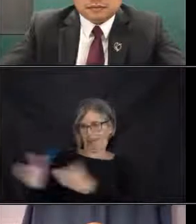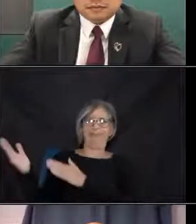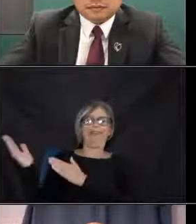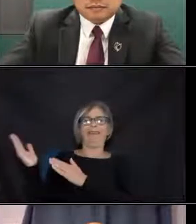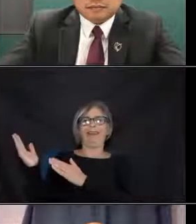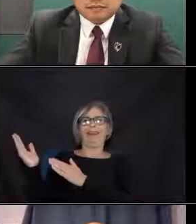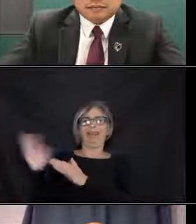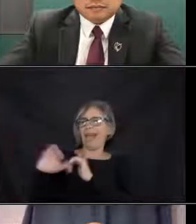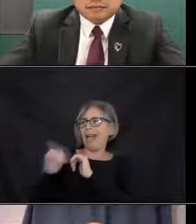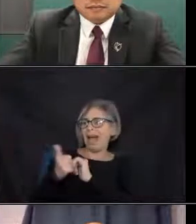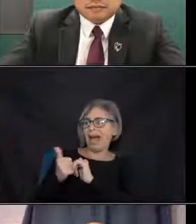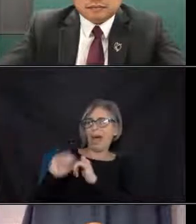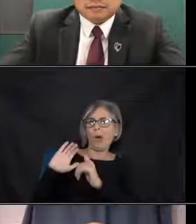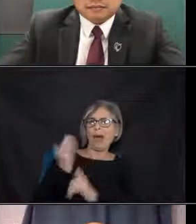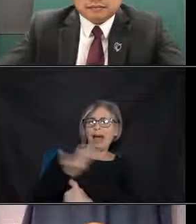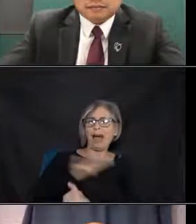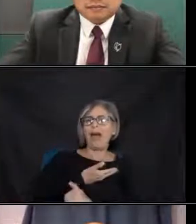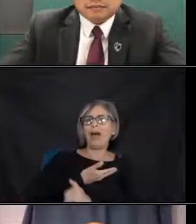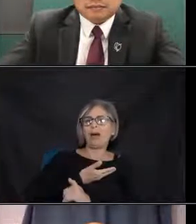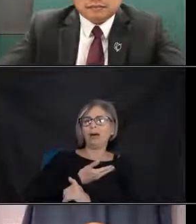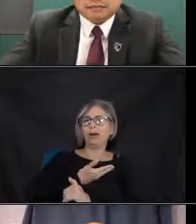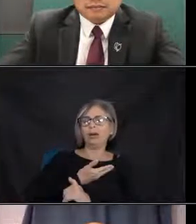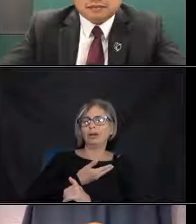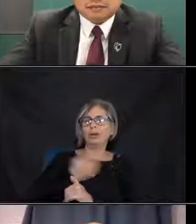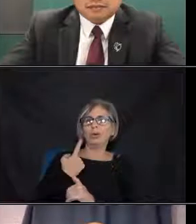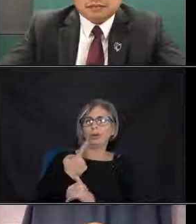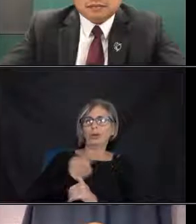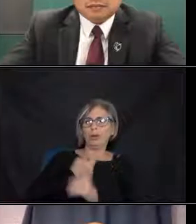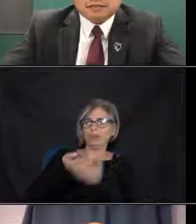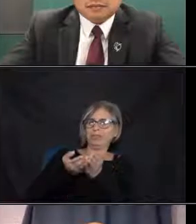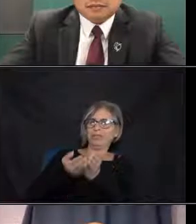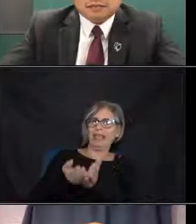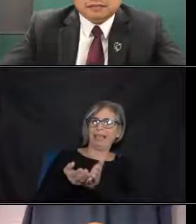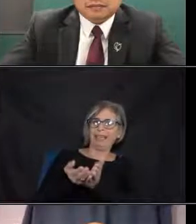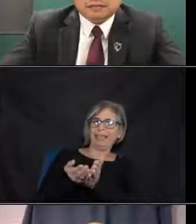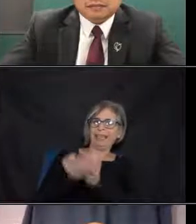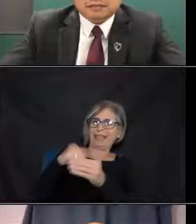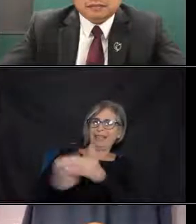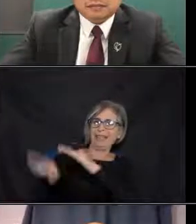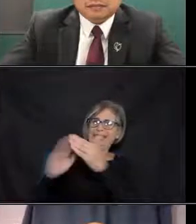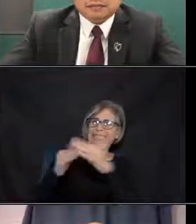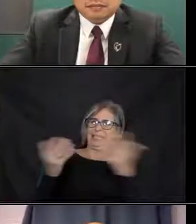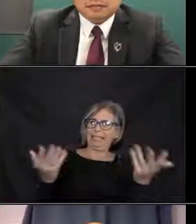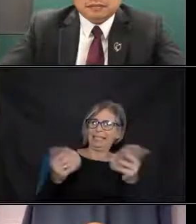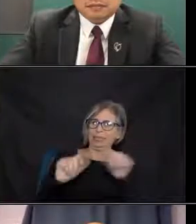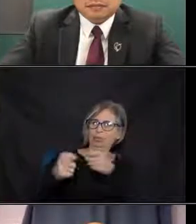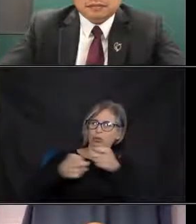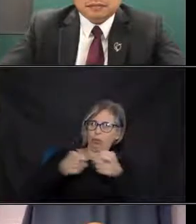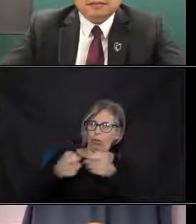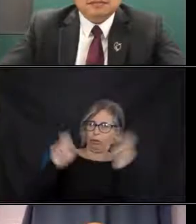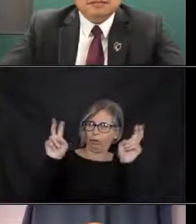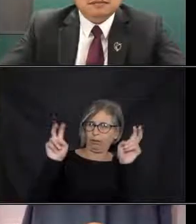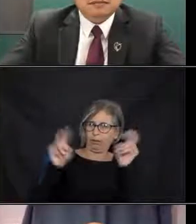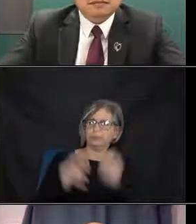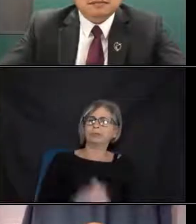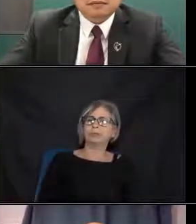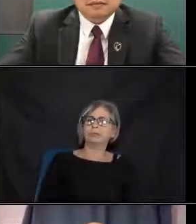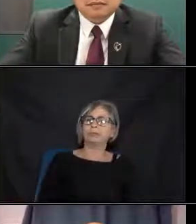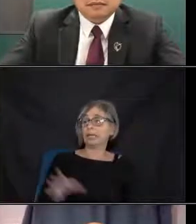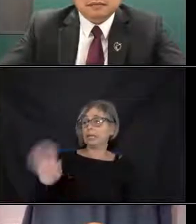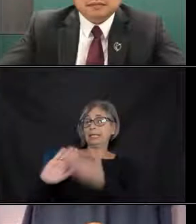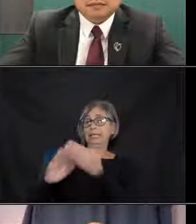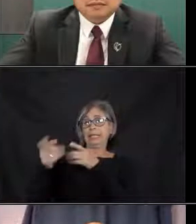of how are we sailing the ship of the city. And so after speaking with the city manager, she says